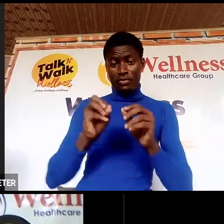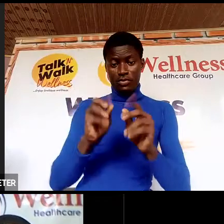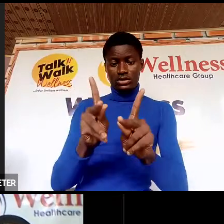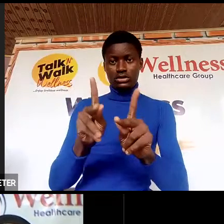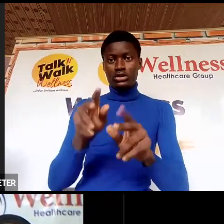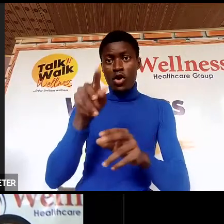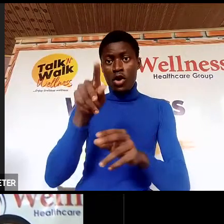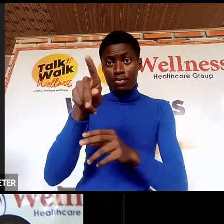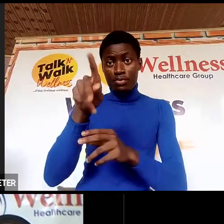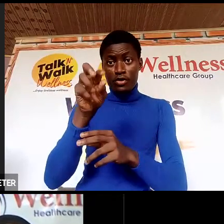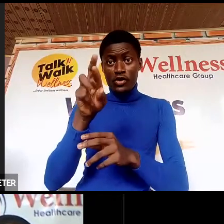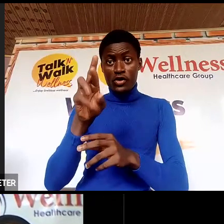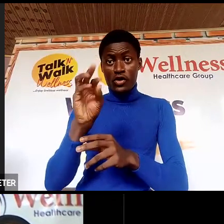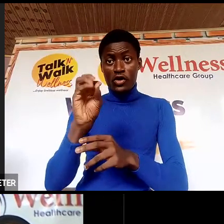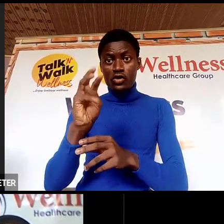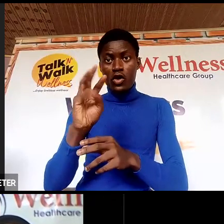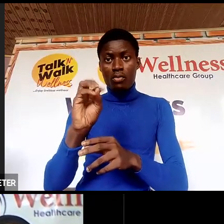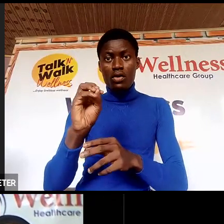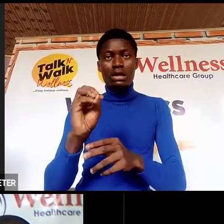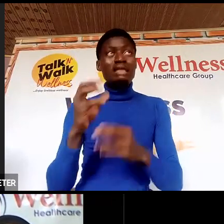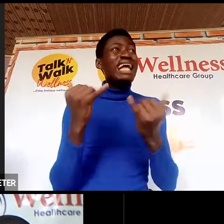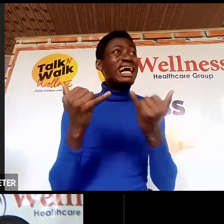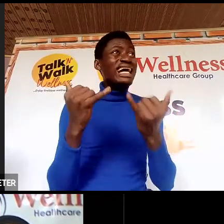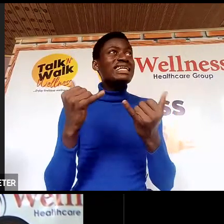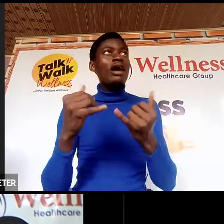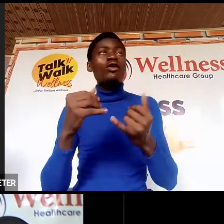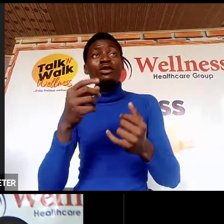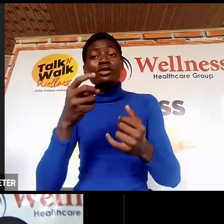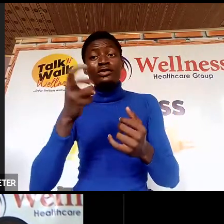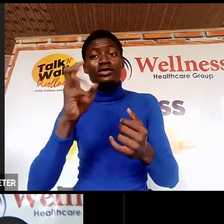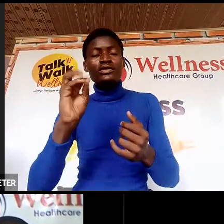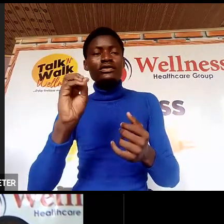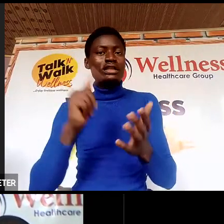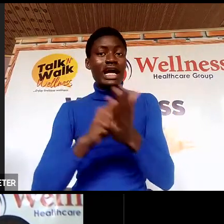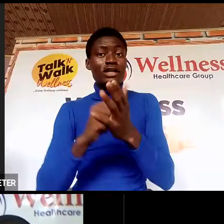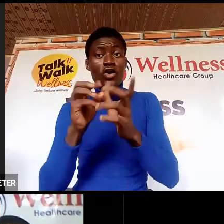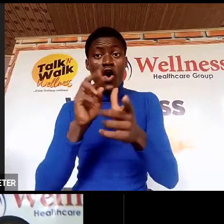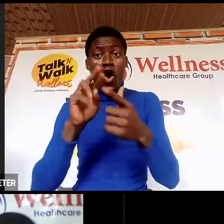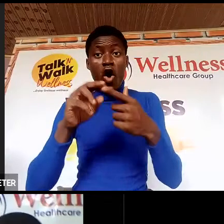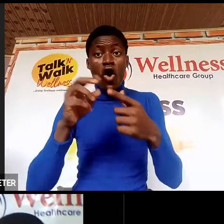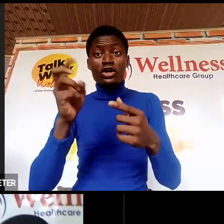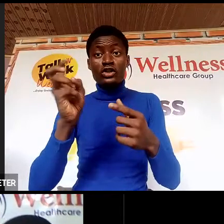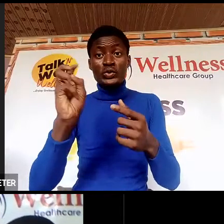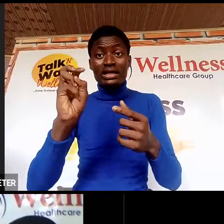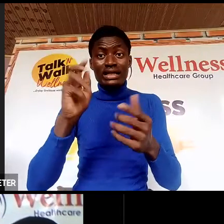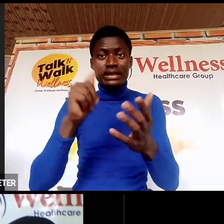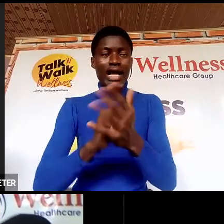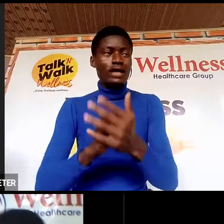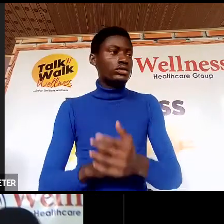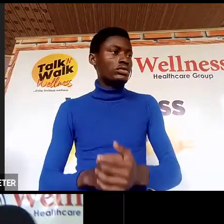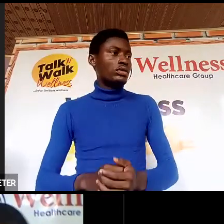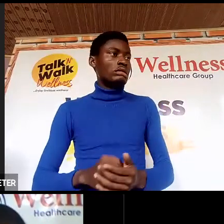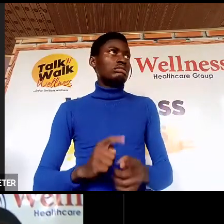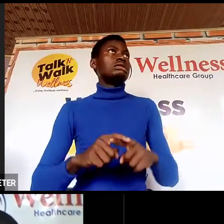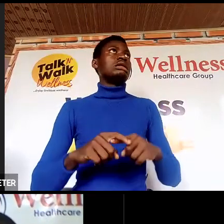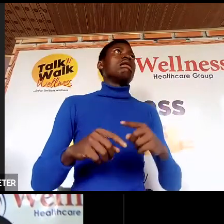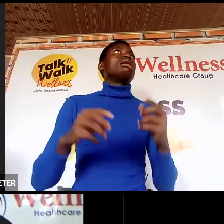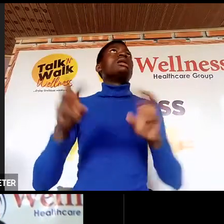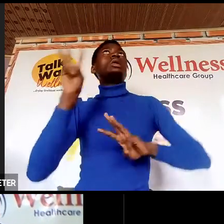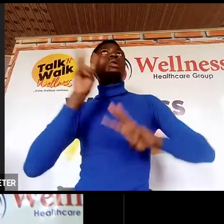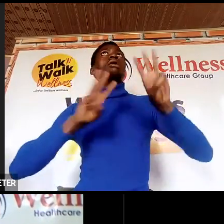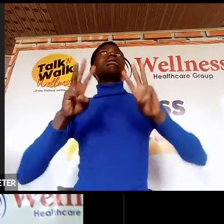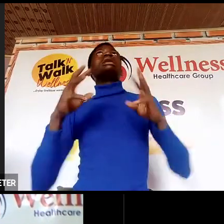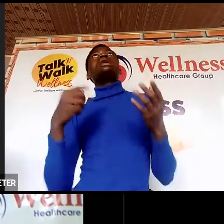have 200,000? I want to be able to know that I have this money that I put aside for when I need it, especially if it's an amount that cannot come